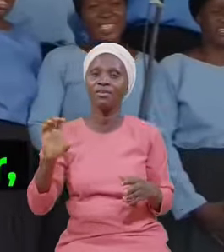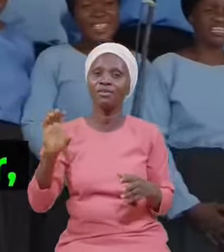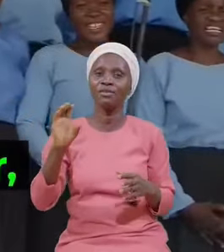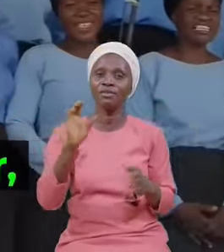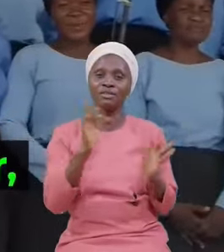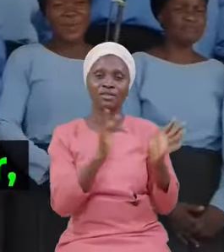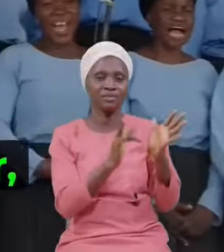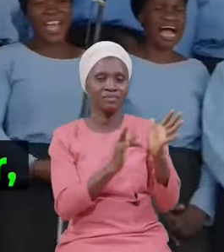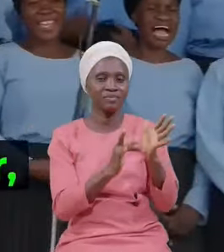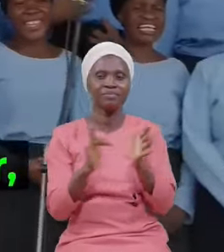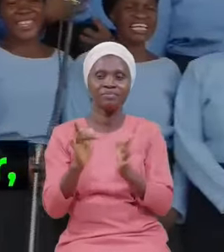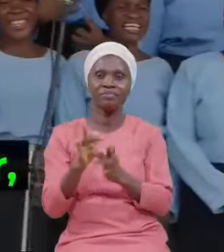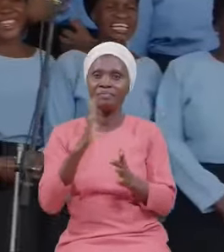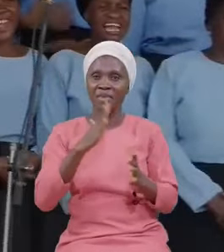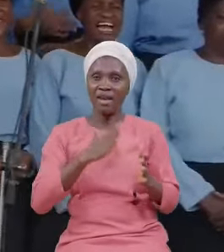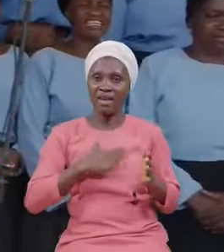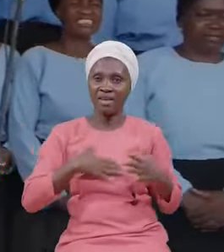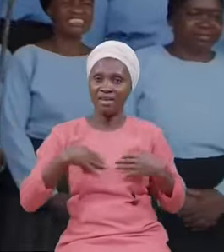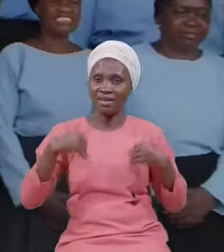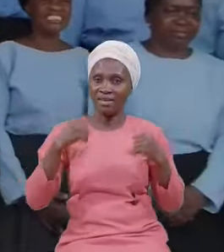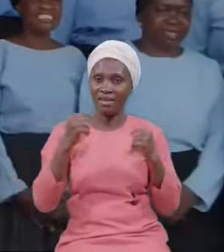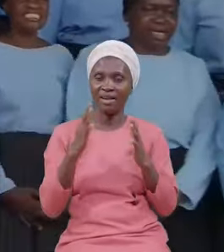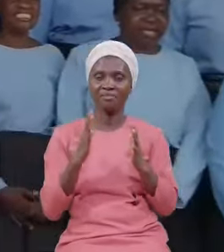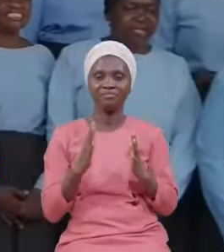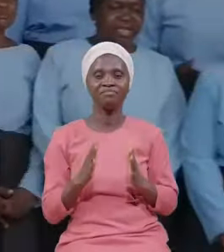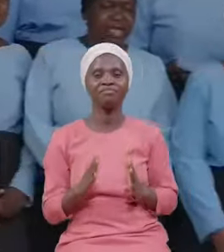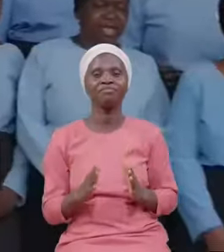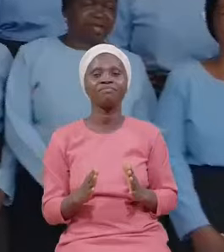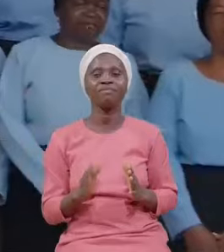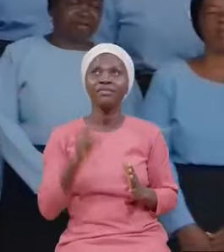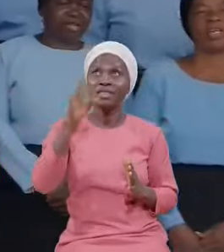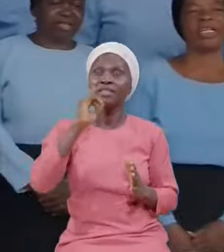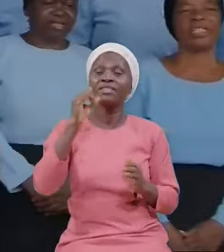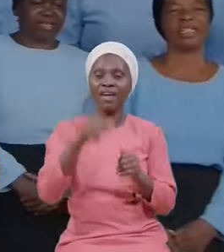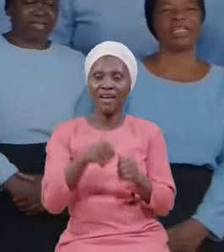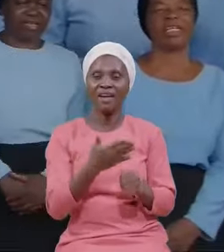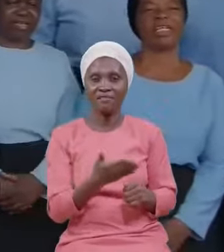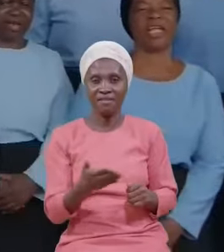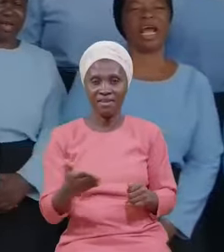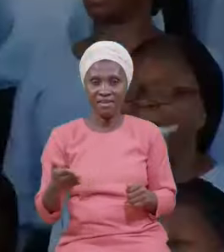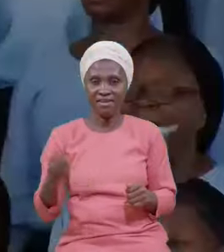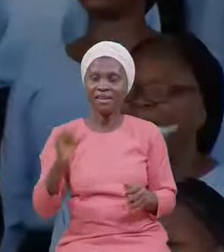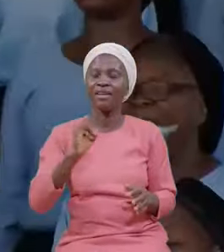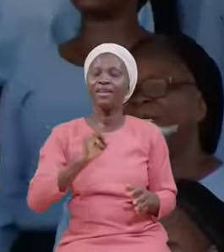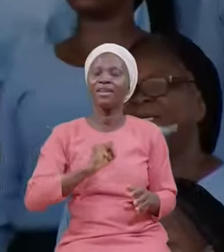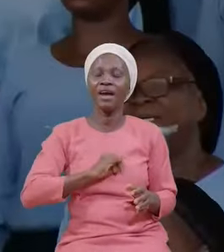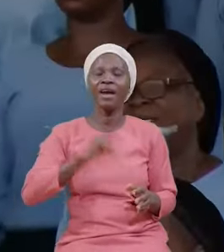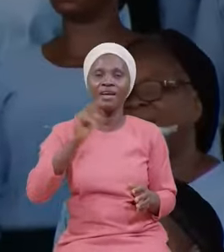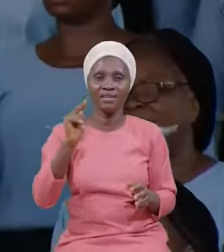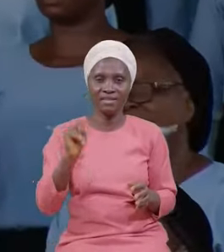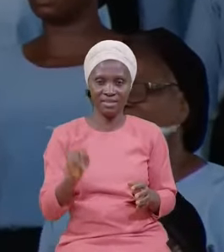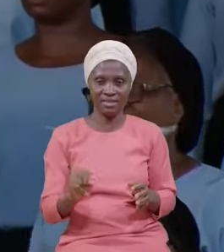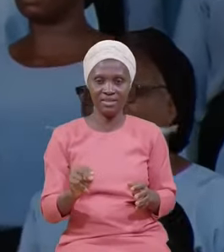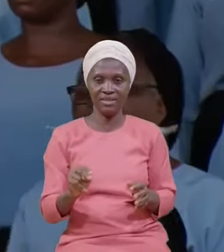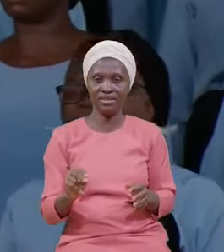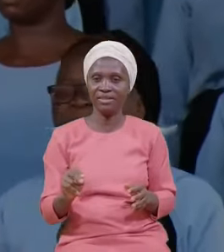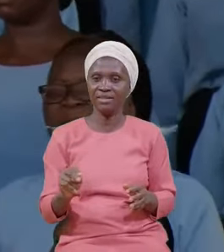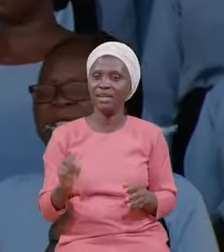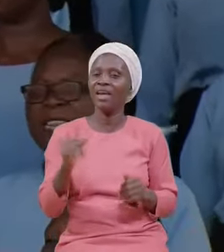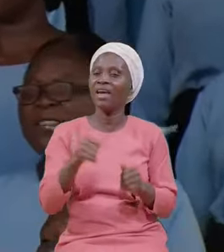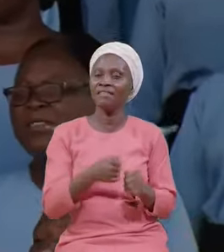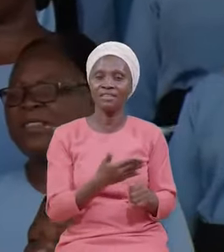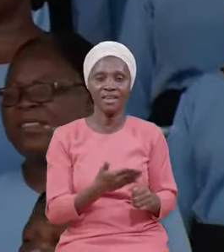Jesus Is My Healer is everything I everything